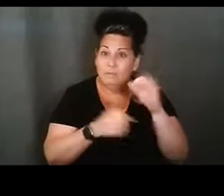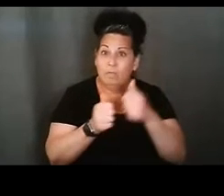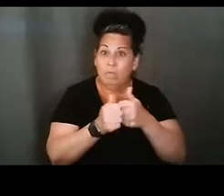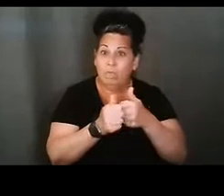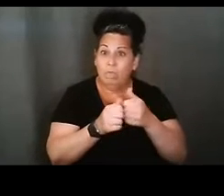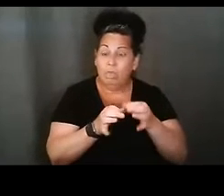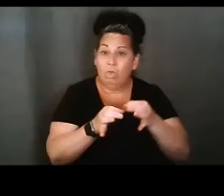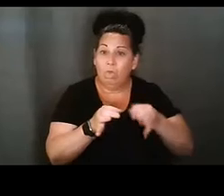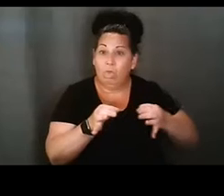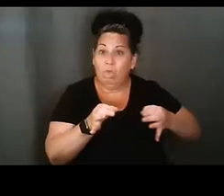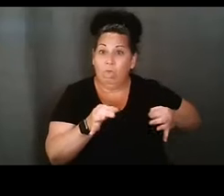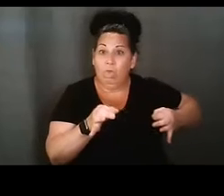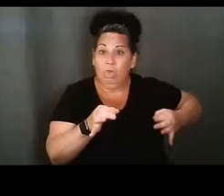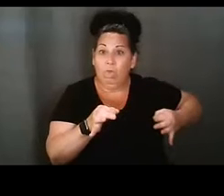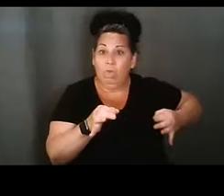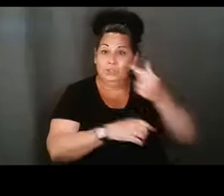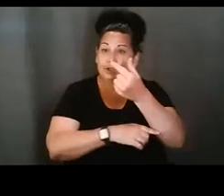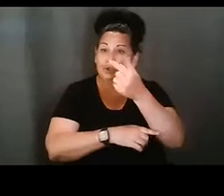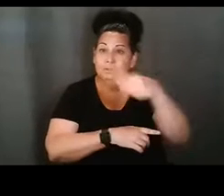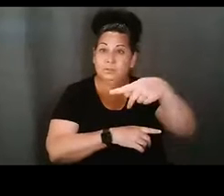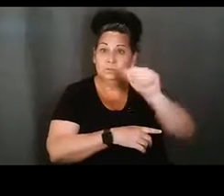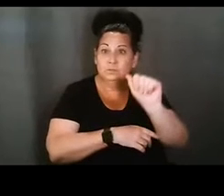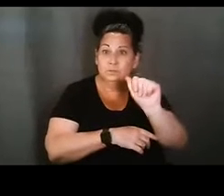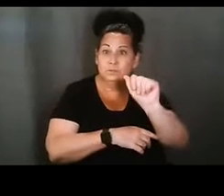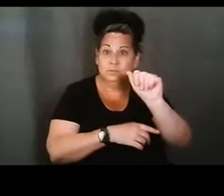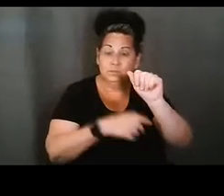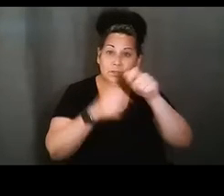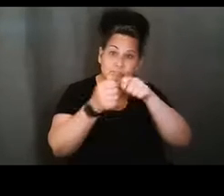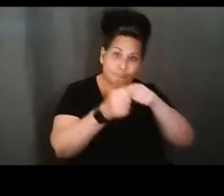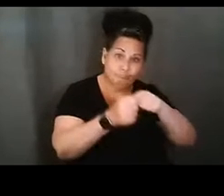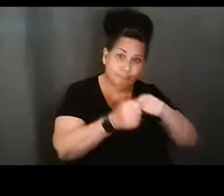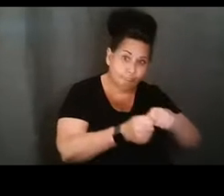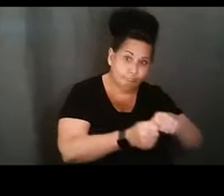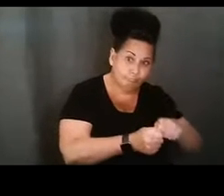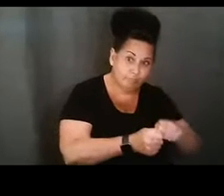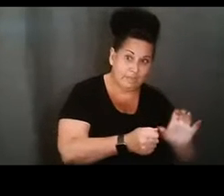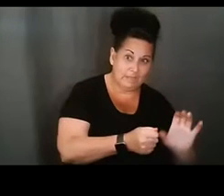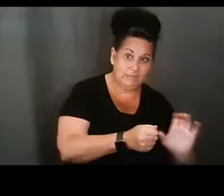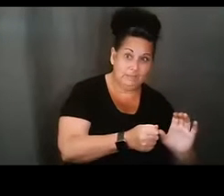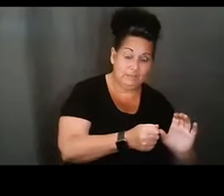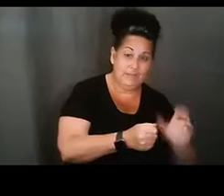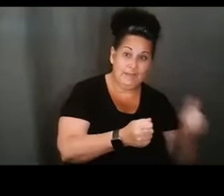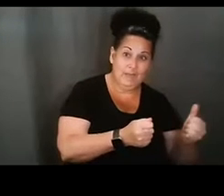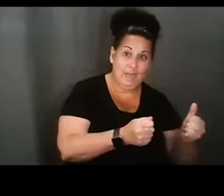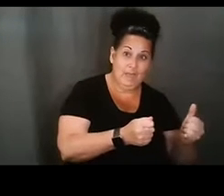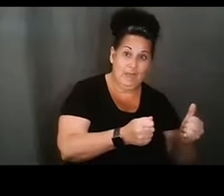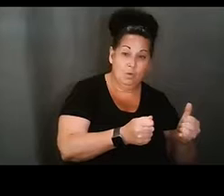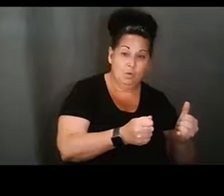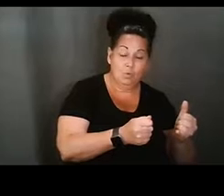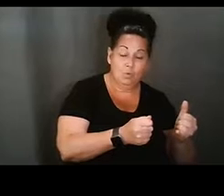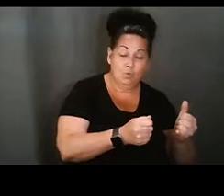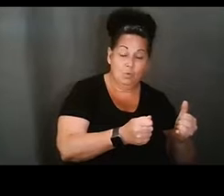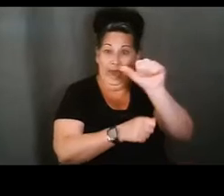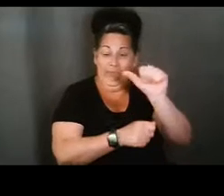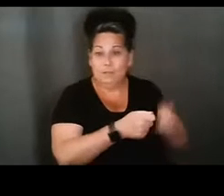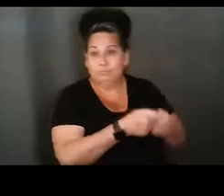that grade point average drops, then especially if they have a C, now they got to make an A to get that to a B. So if they